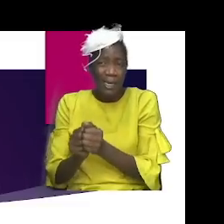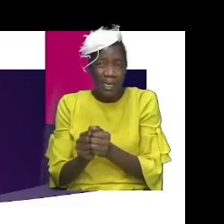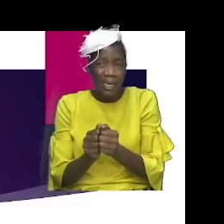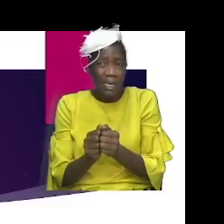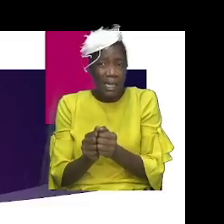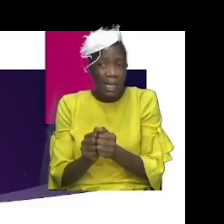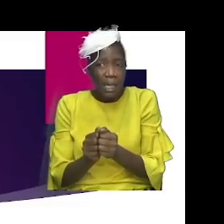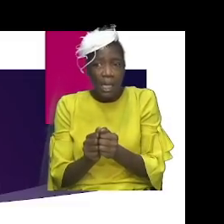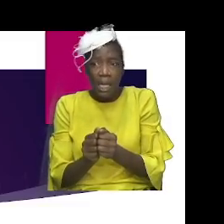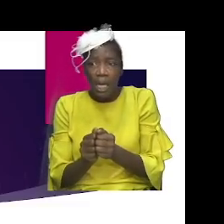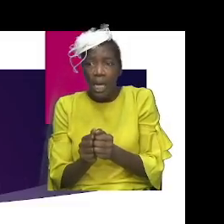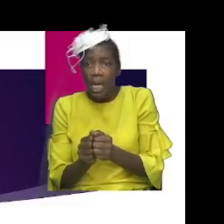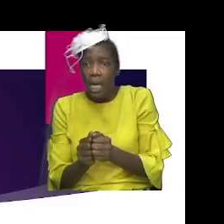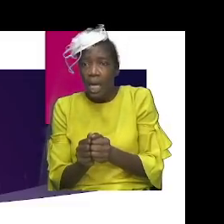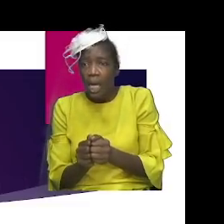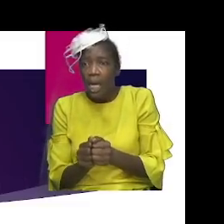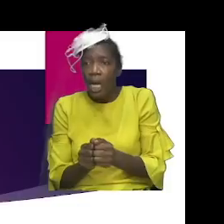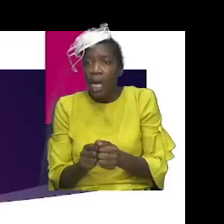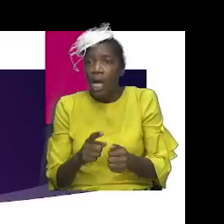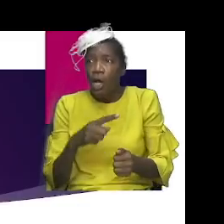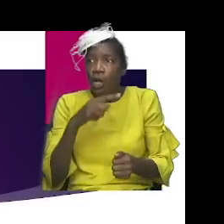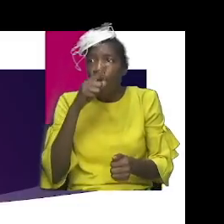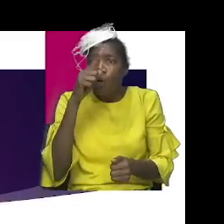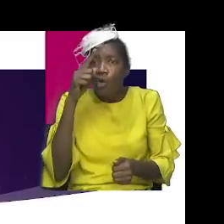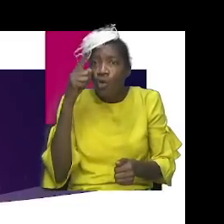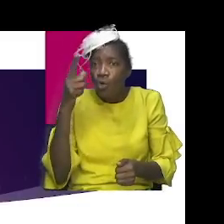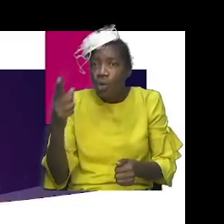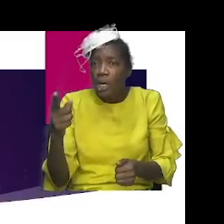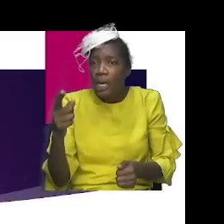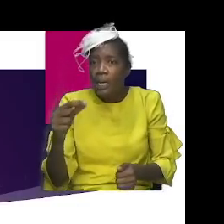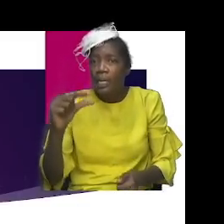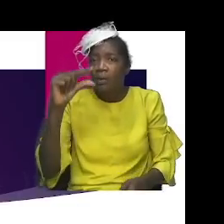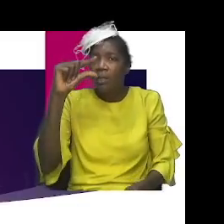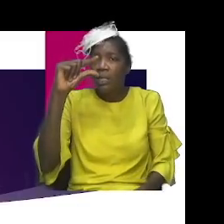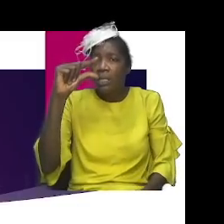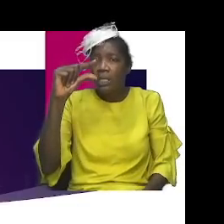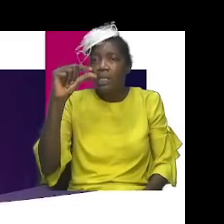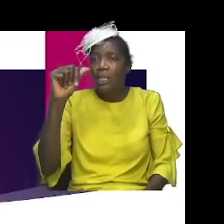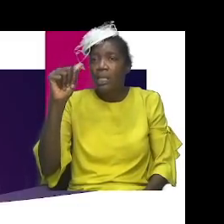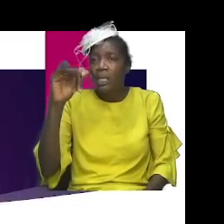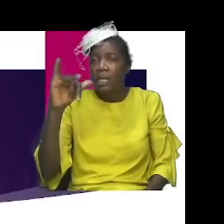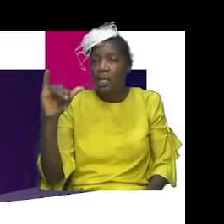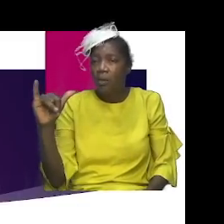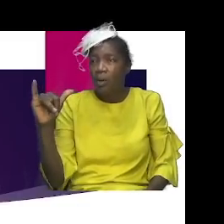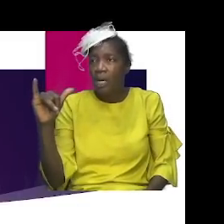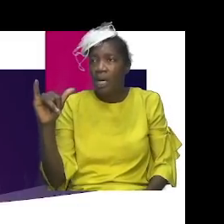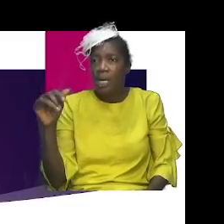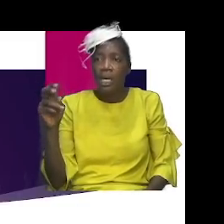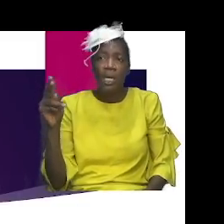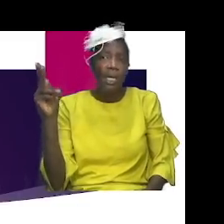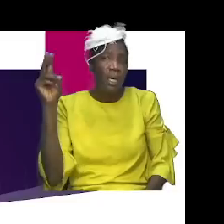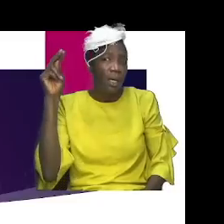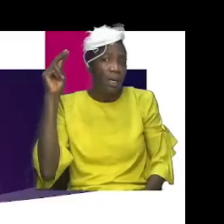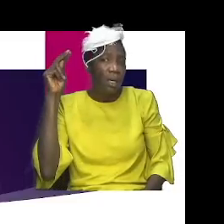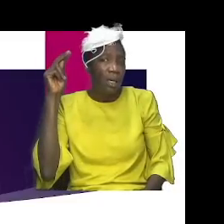was a gathering of gay people, homosexual men.